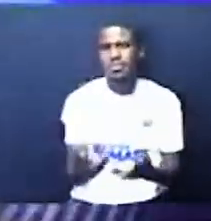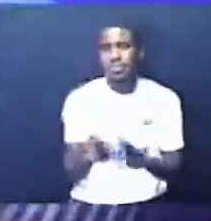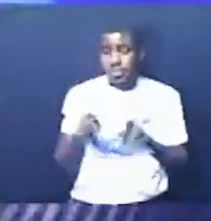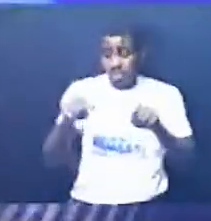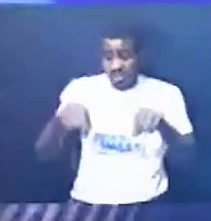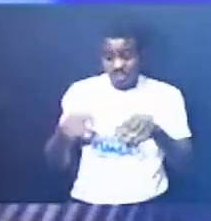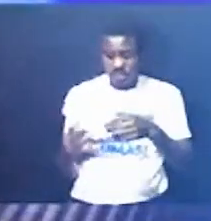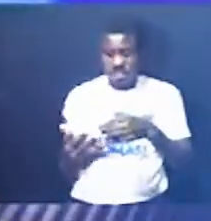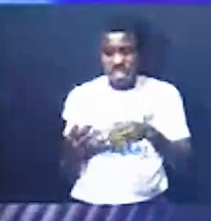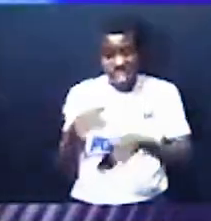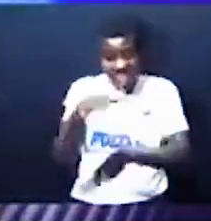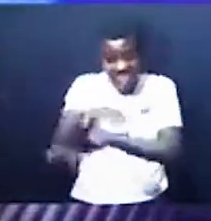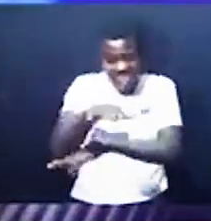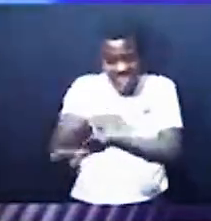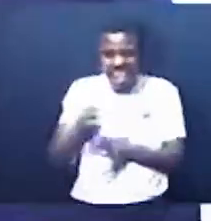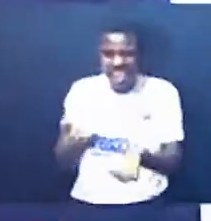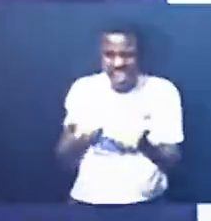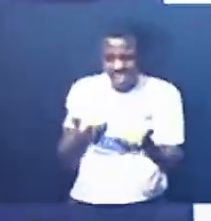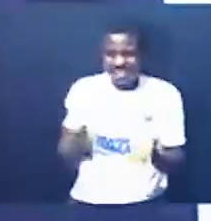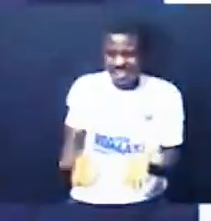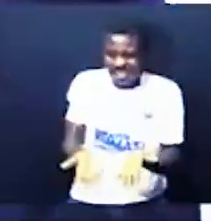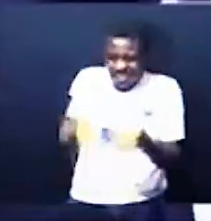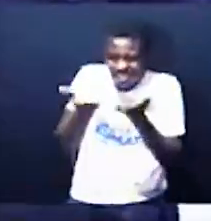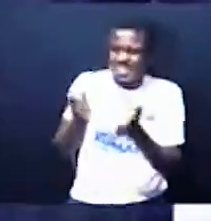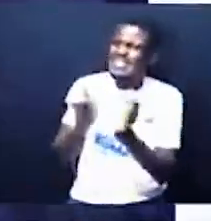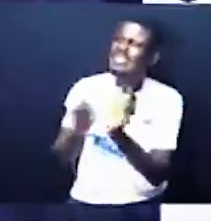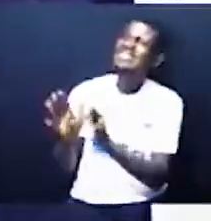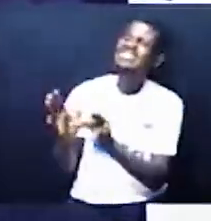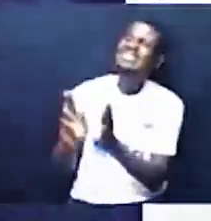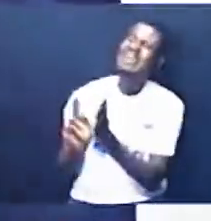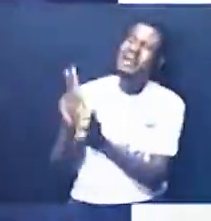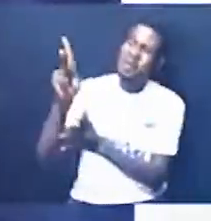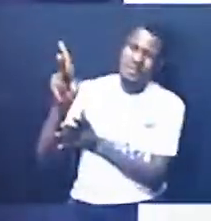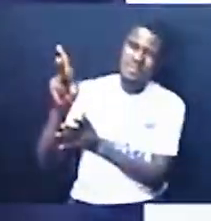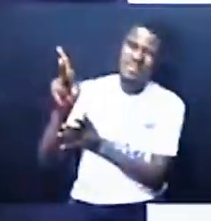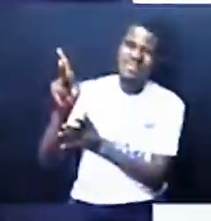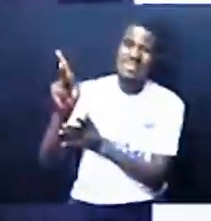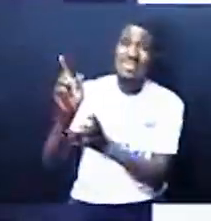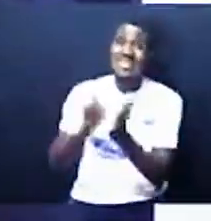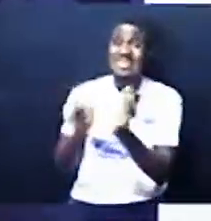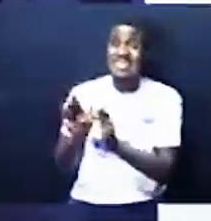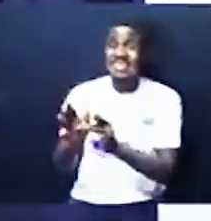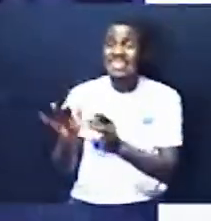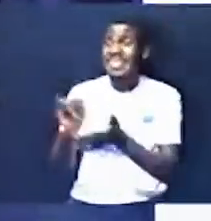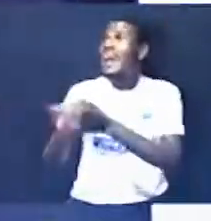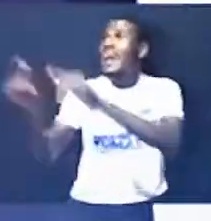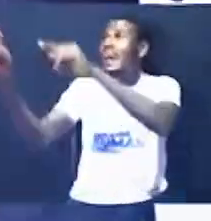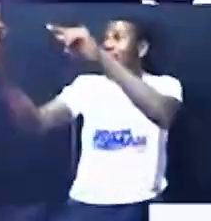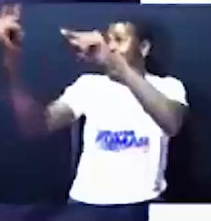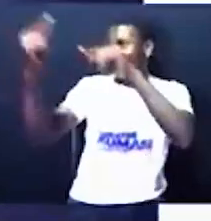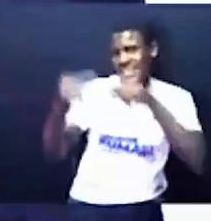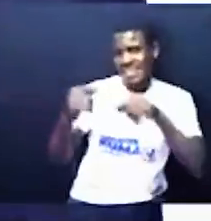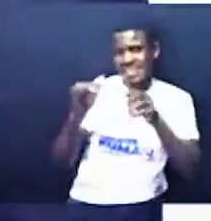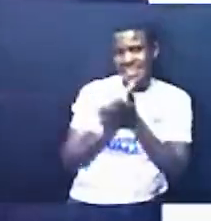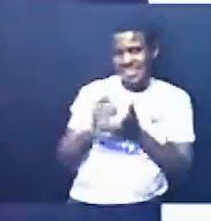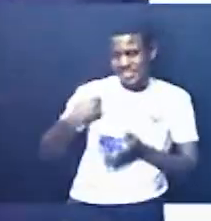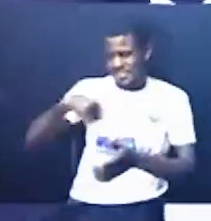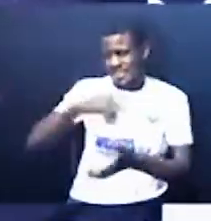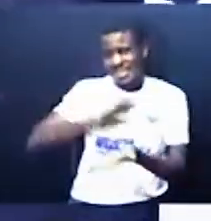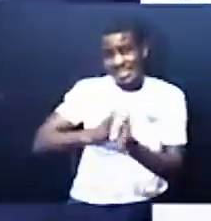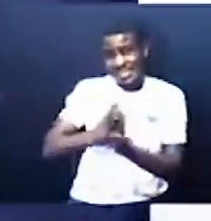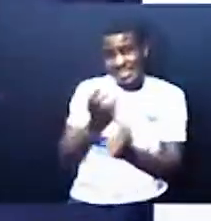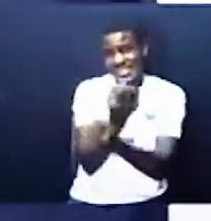evening we want to lift Jesus up. The one who came that we will be